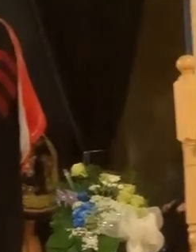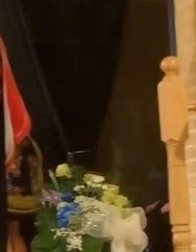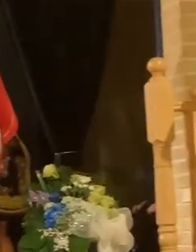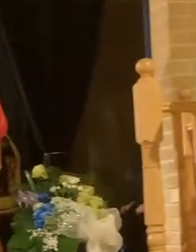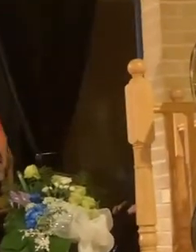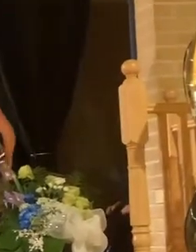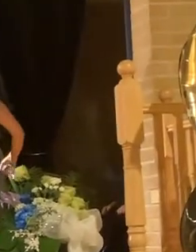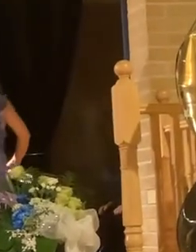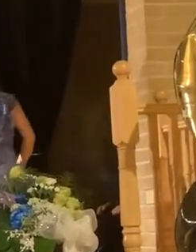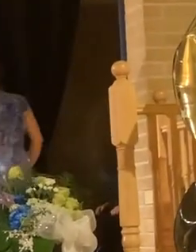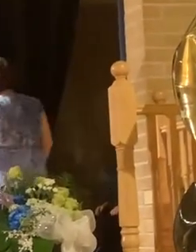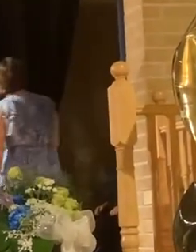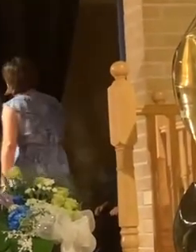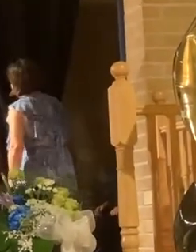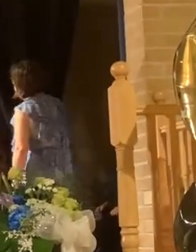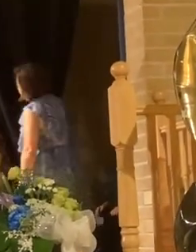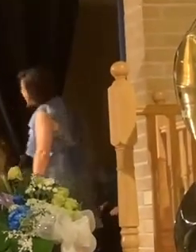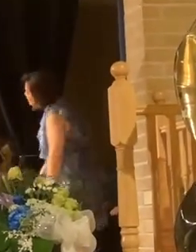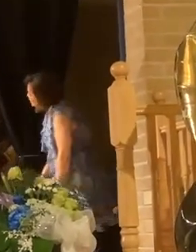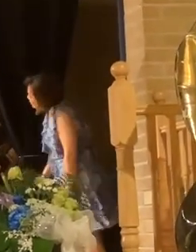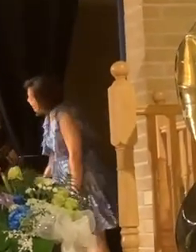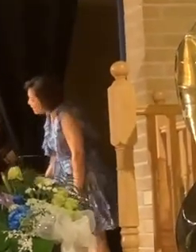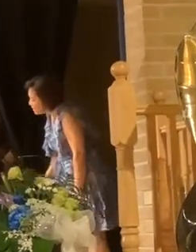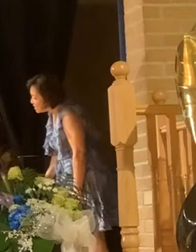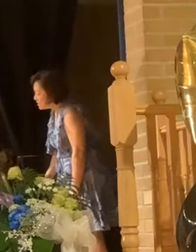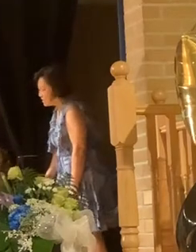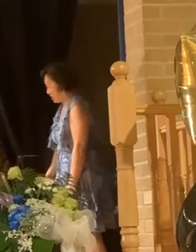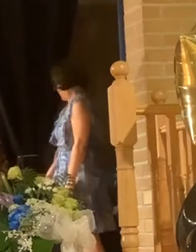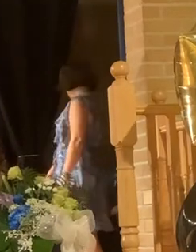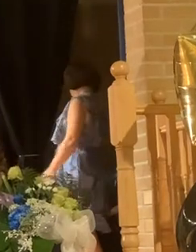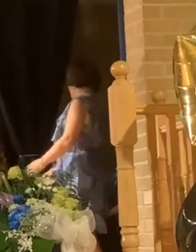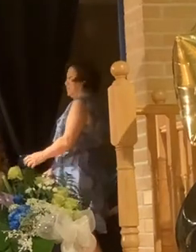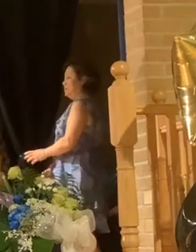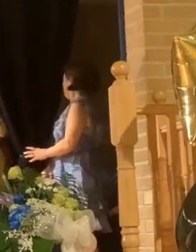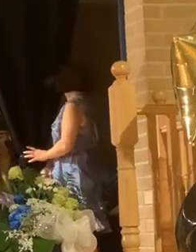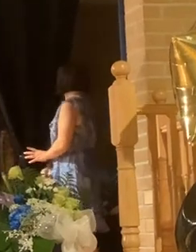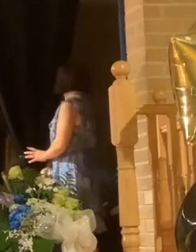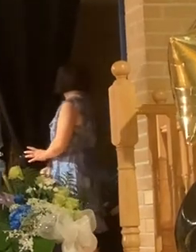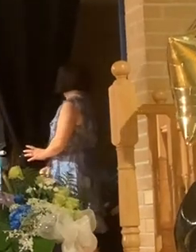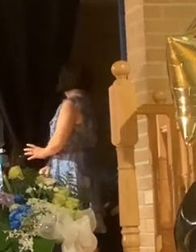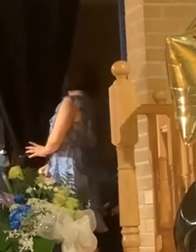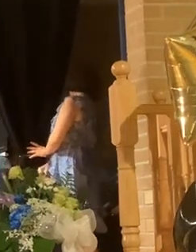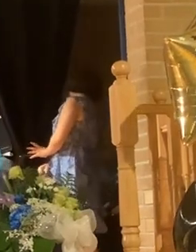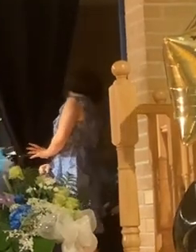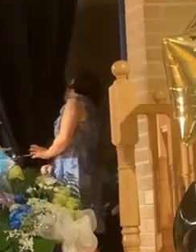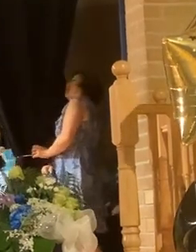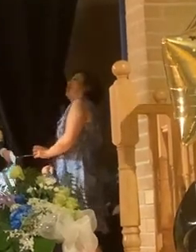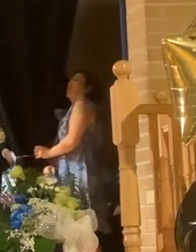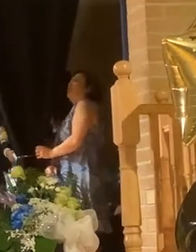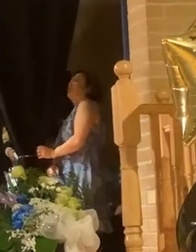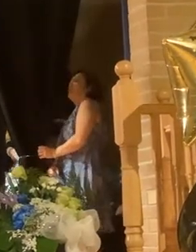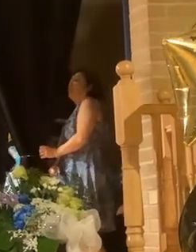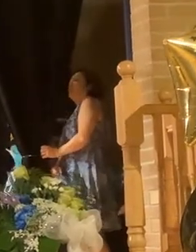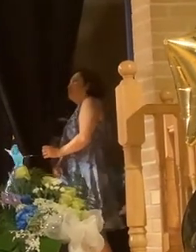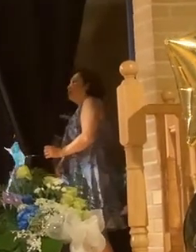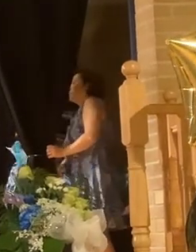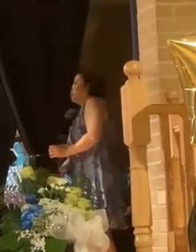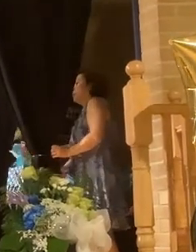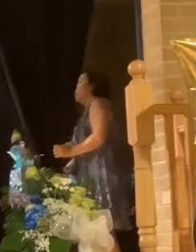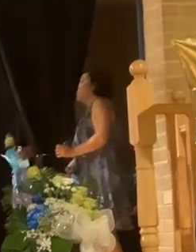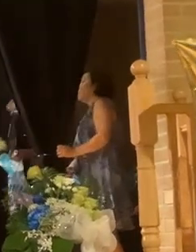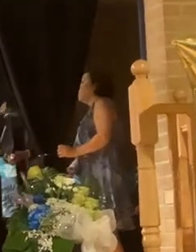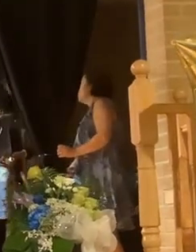Matthew completed his year at Project Search, and we miss seeing his smiling face every day, but we're so happy for the new